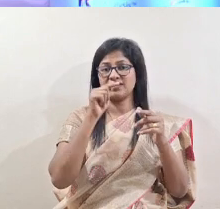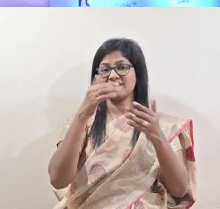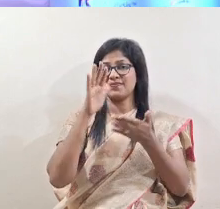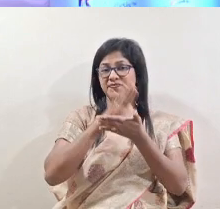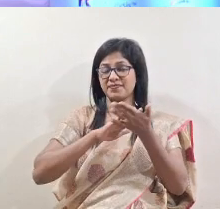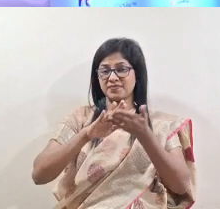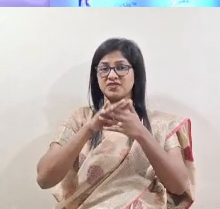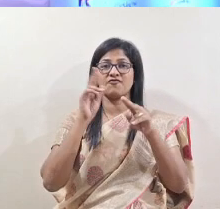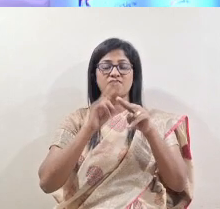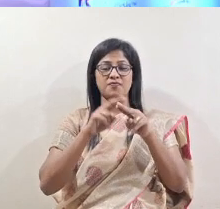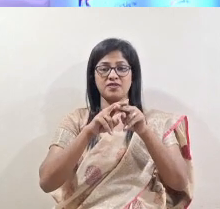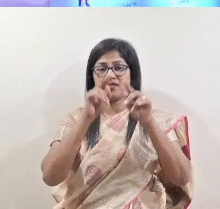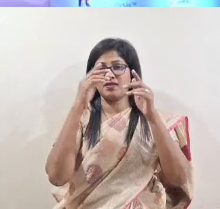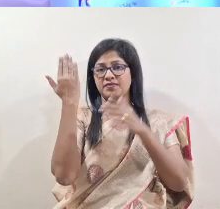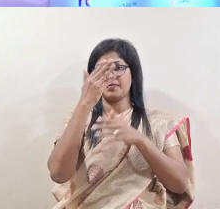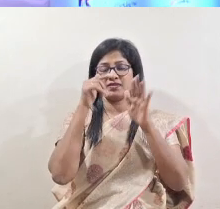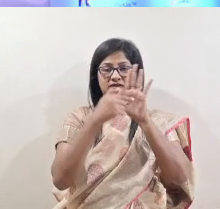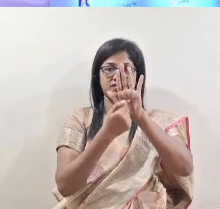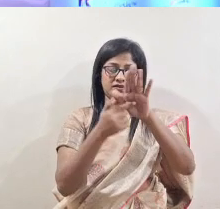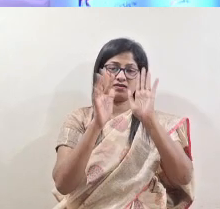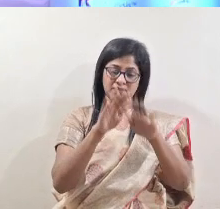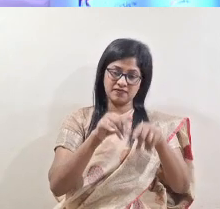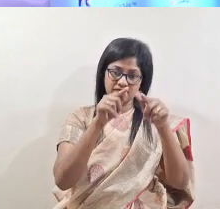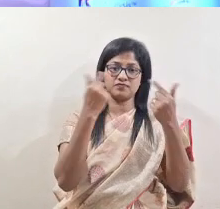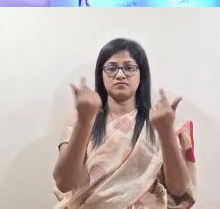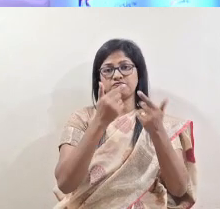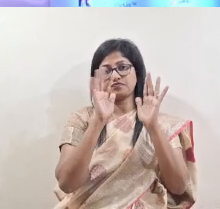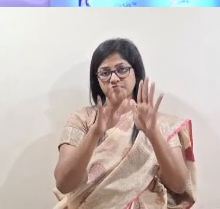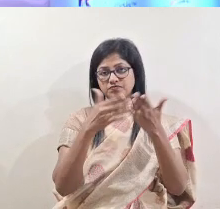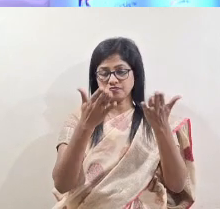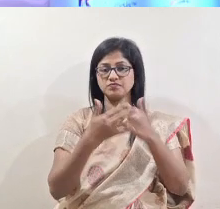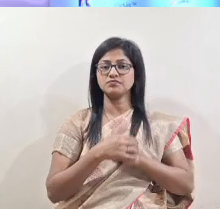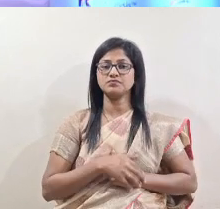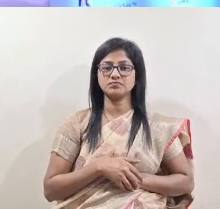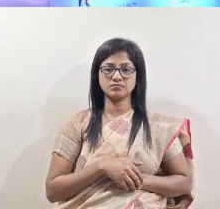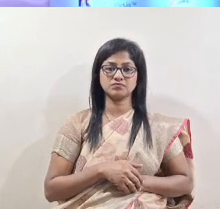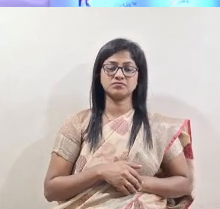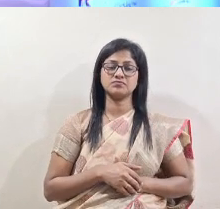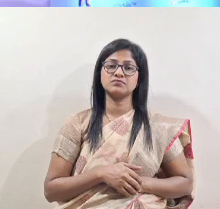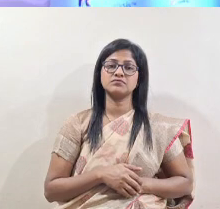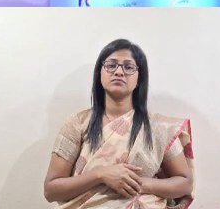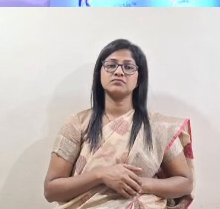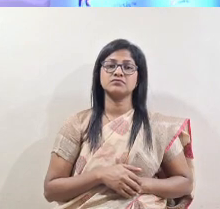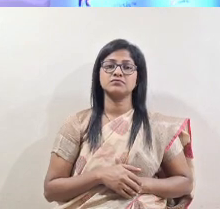have mentioned in the presentation are used.